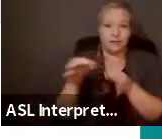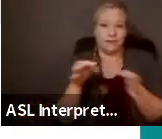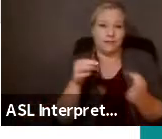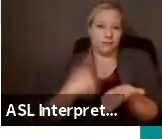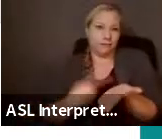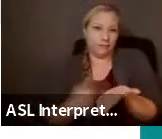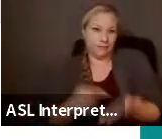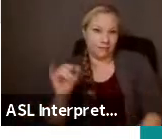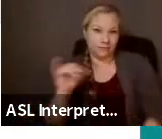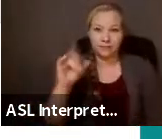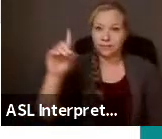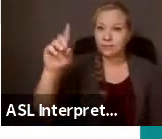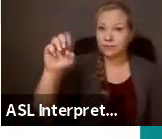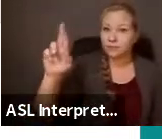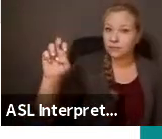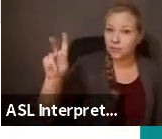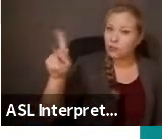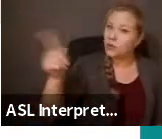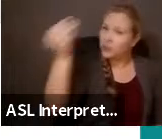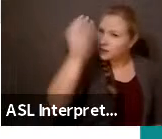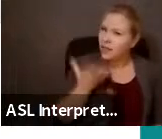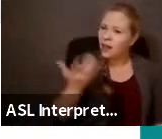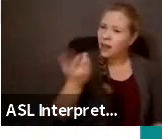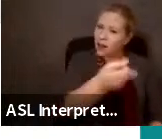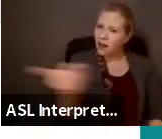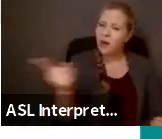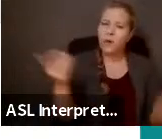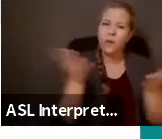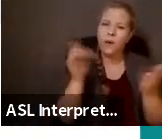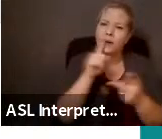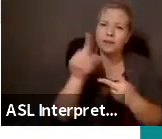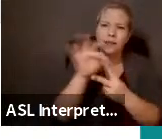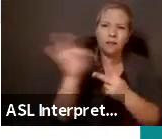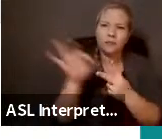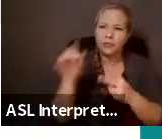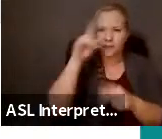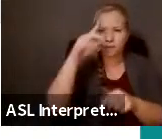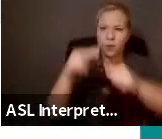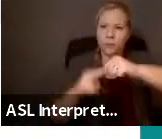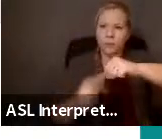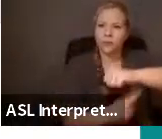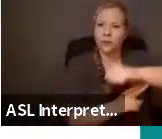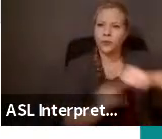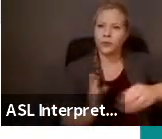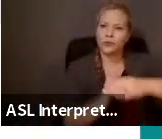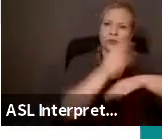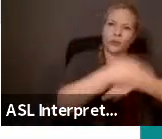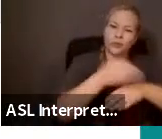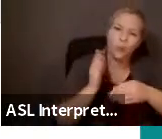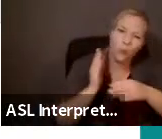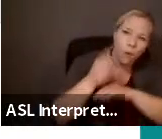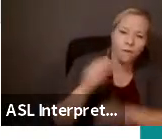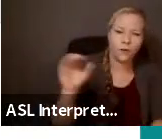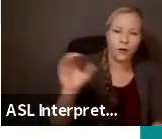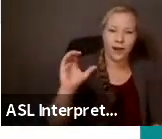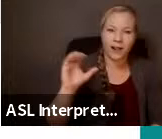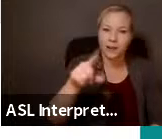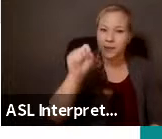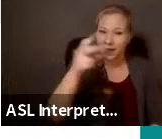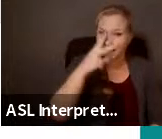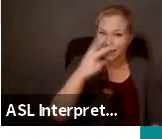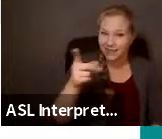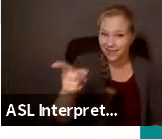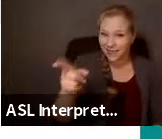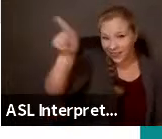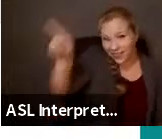the options around the bridge crossing over the Columbia, which the little cute little graphic here is just making sure it's pointing to